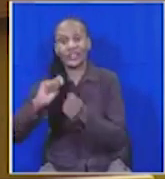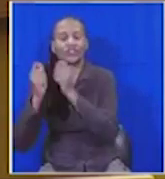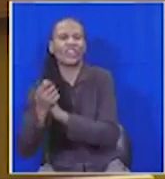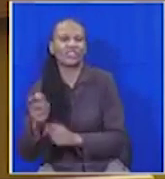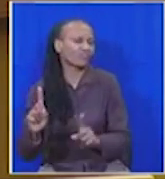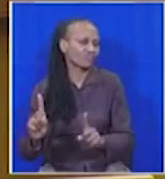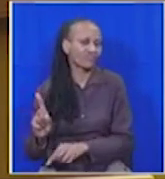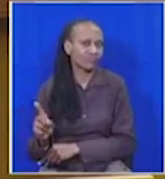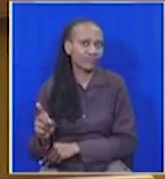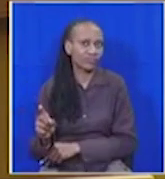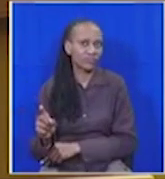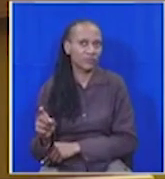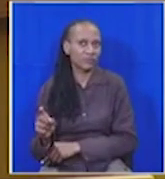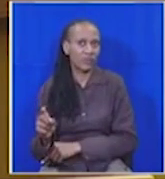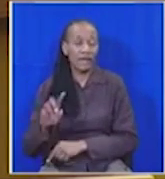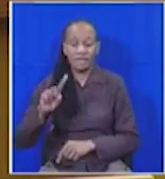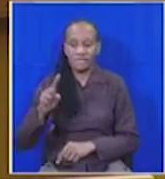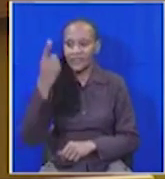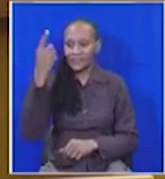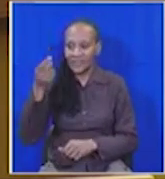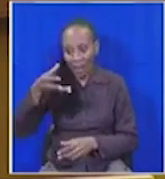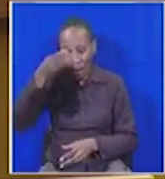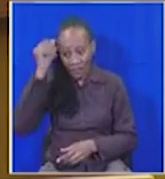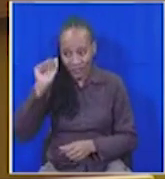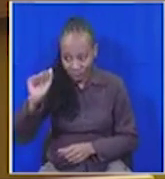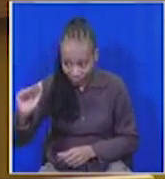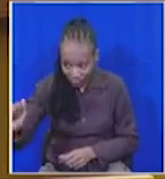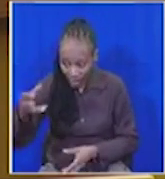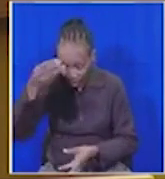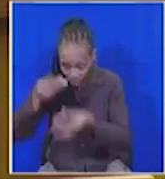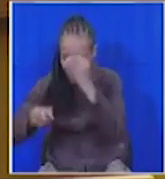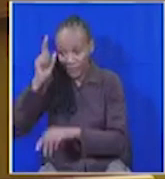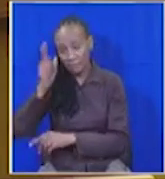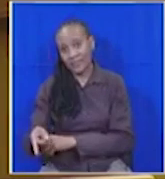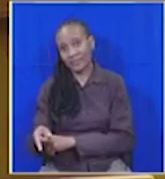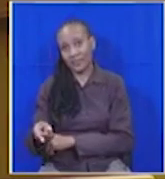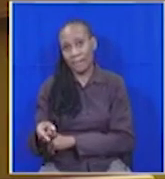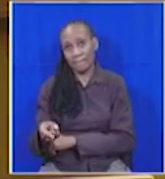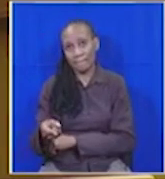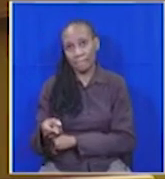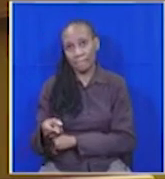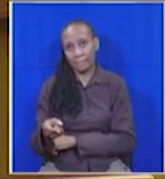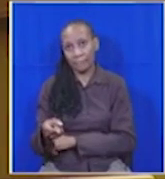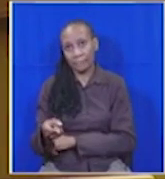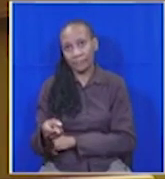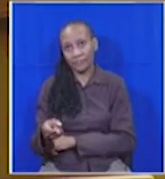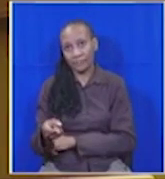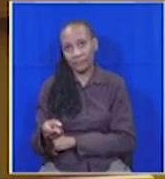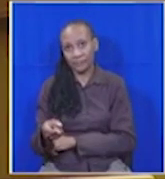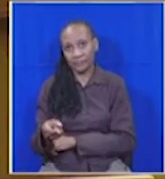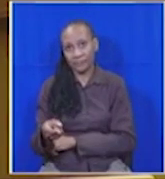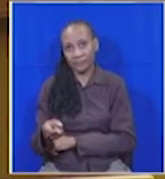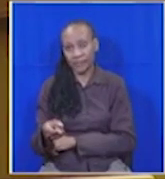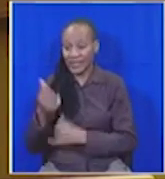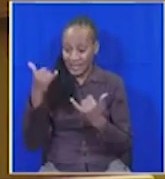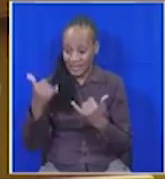Now, that is the first lesson which the DA needs to adapt to. You can't out-EFF